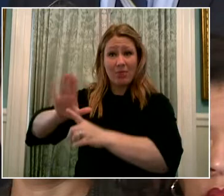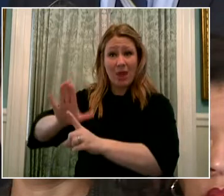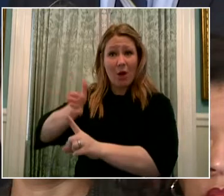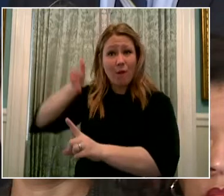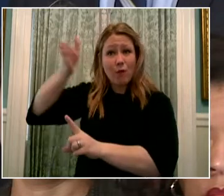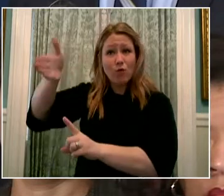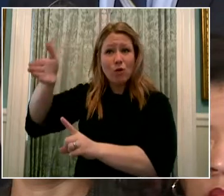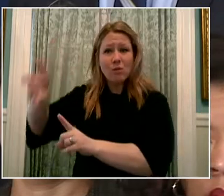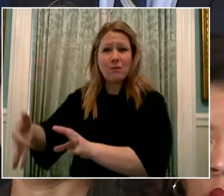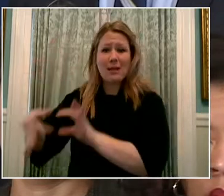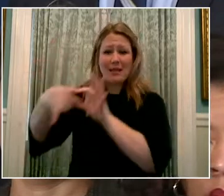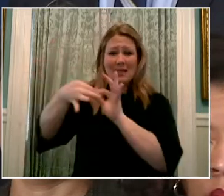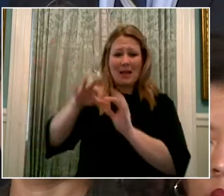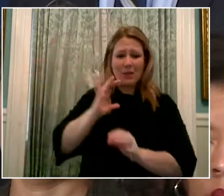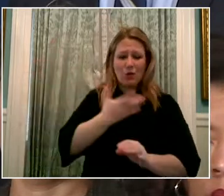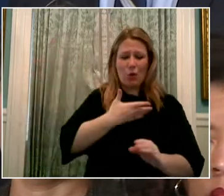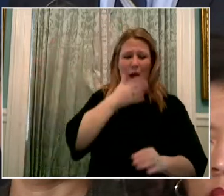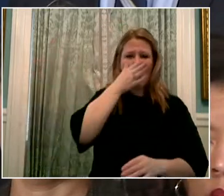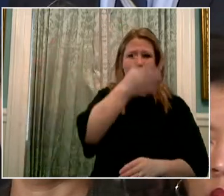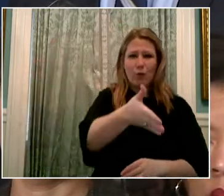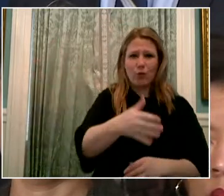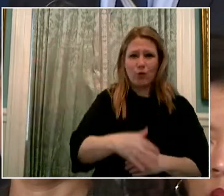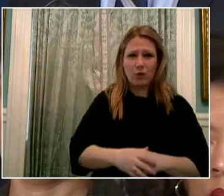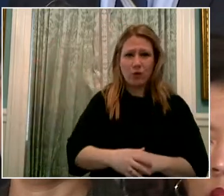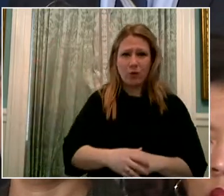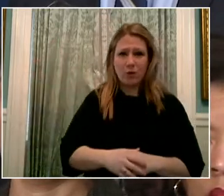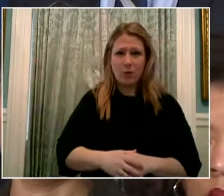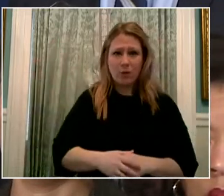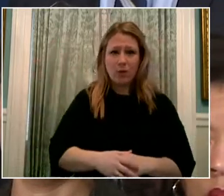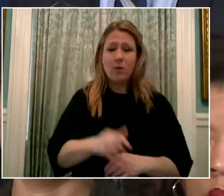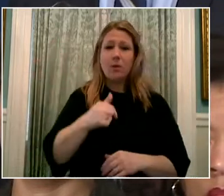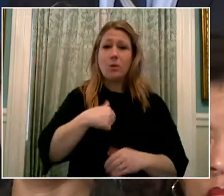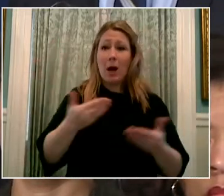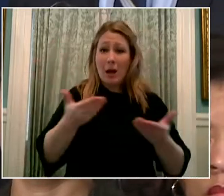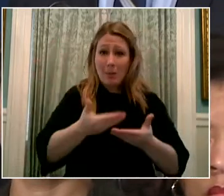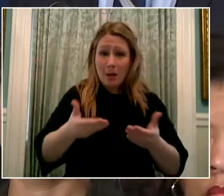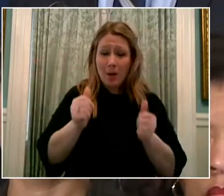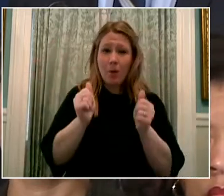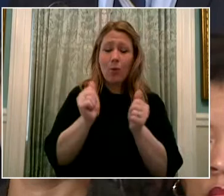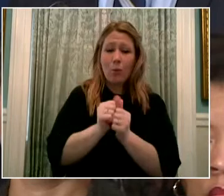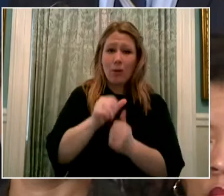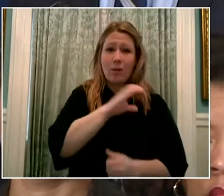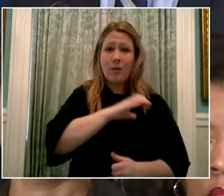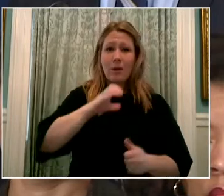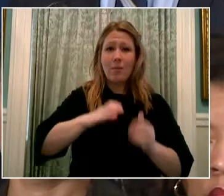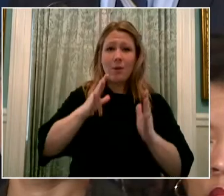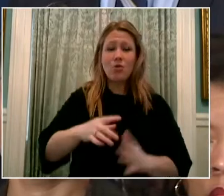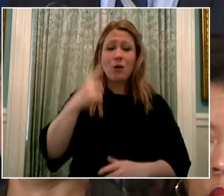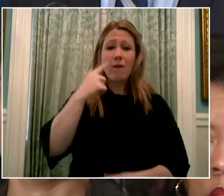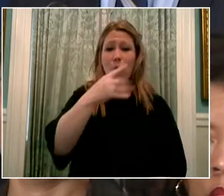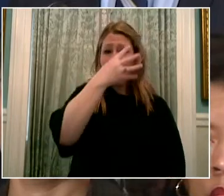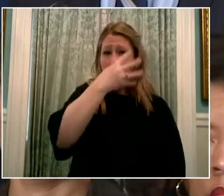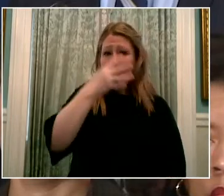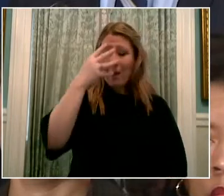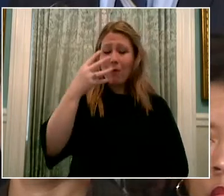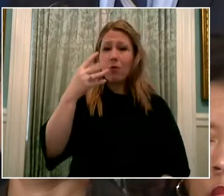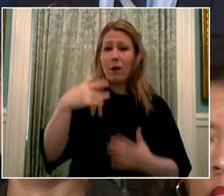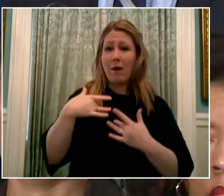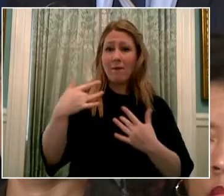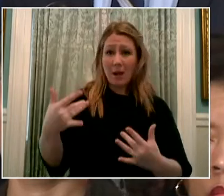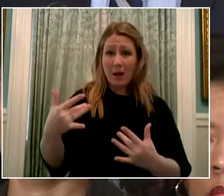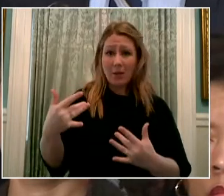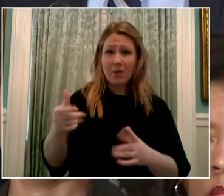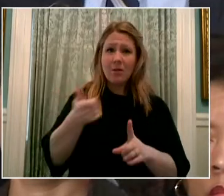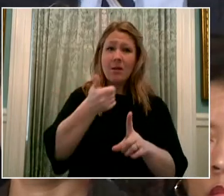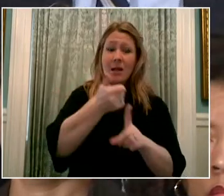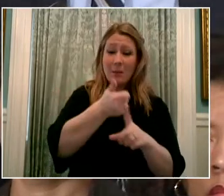with the Commissioner of Mayor Office of Immigrant Affairs, a dreamer who came to this country and now is the commissioner in charge of